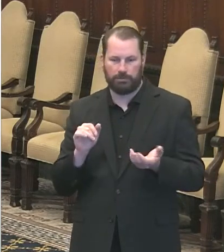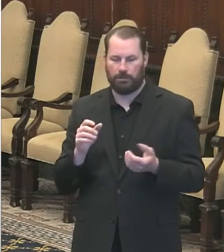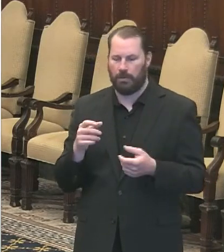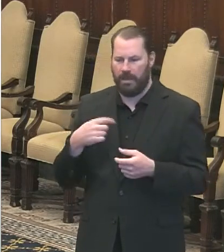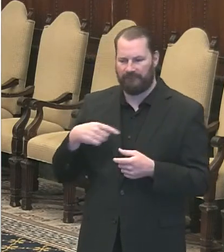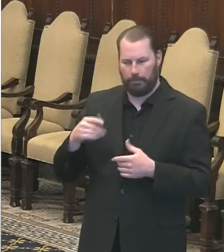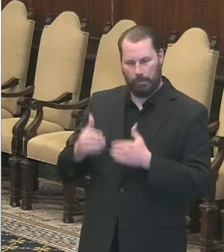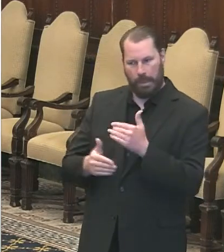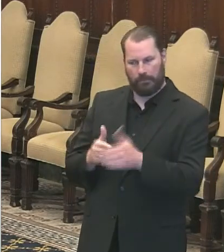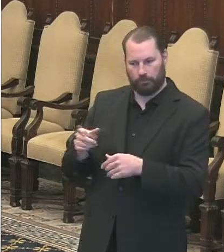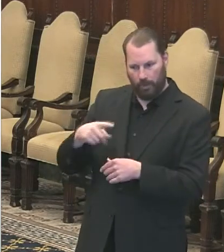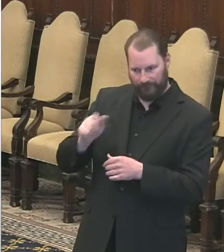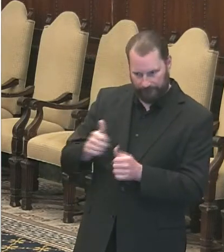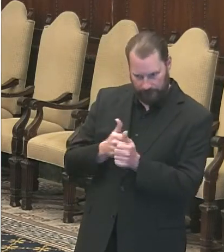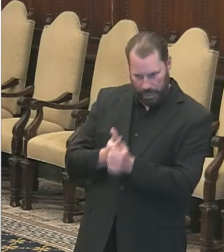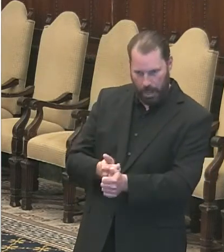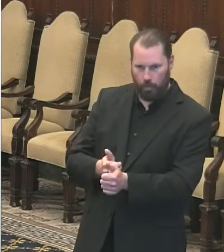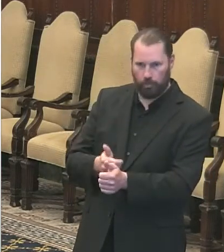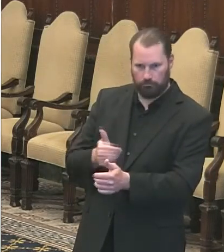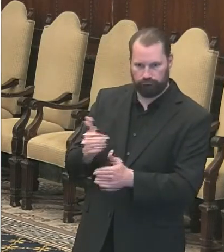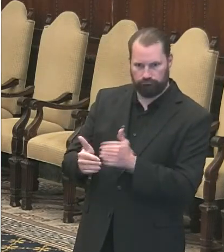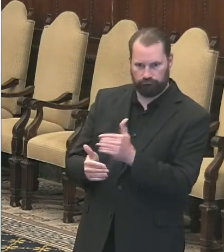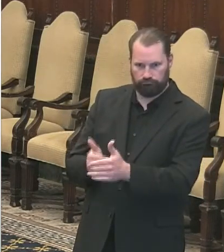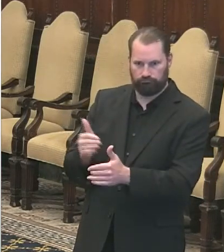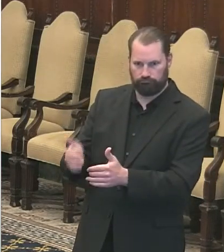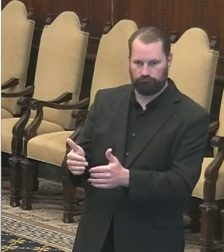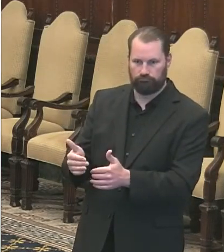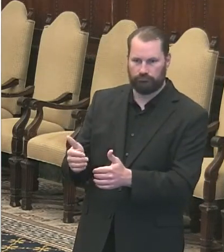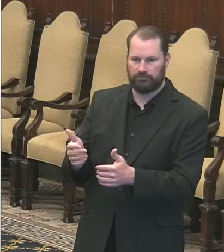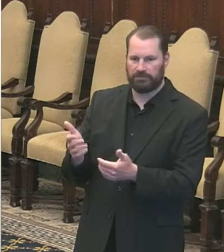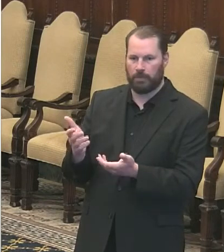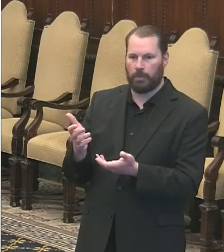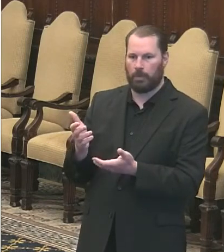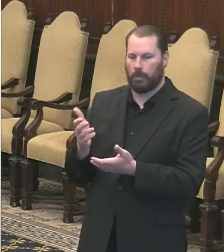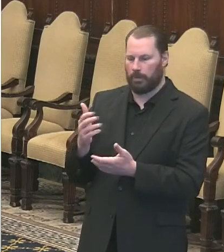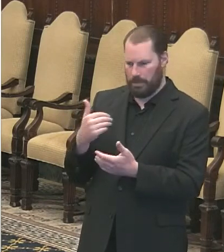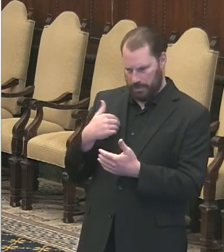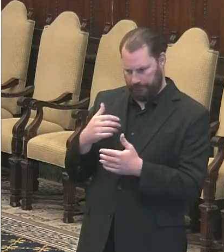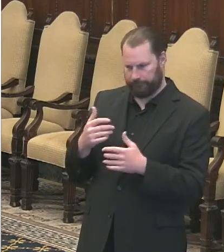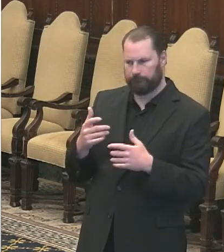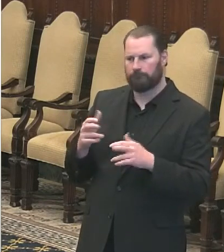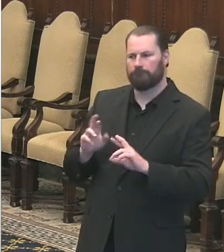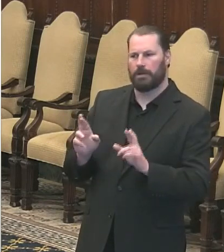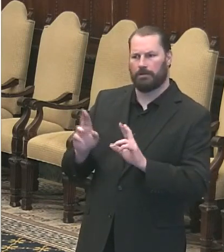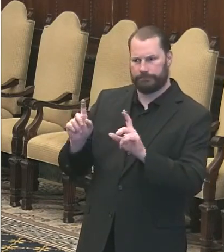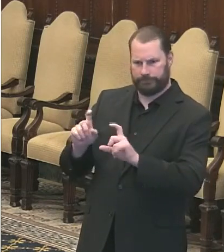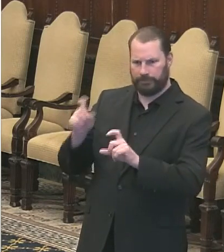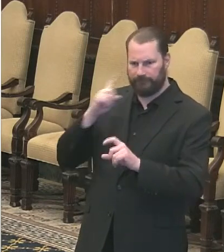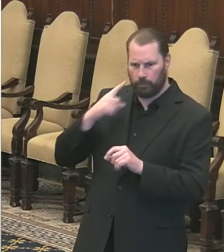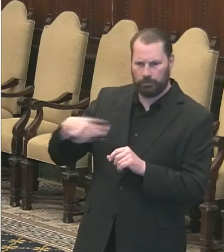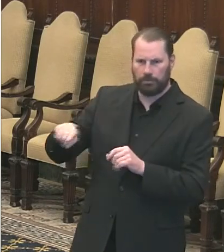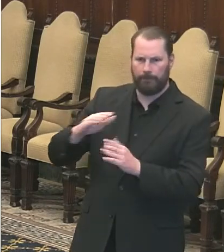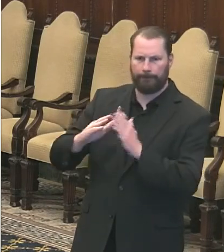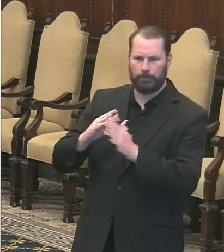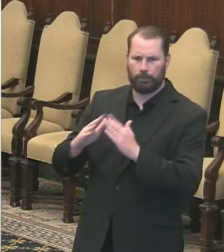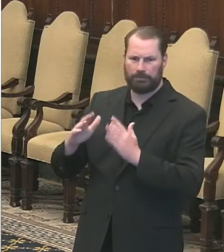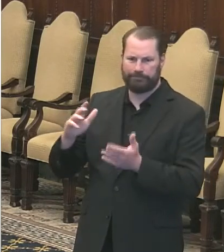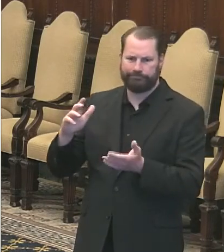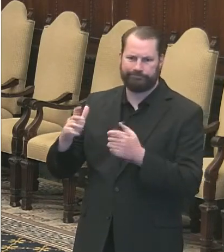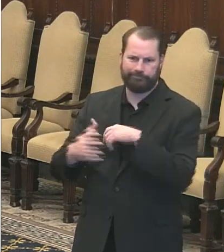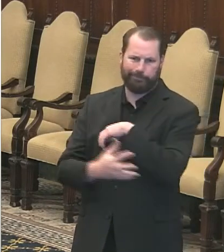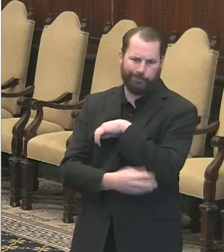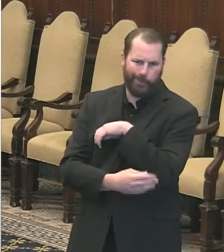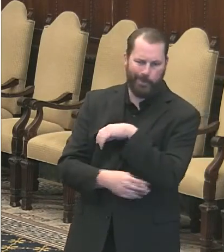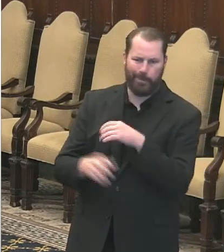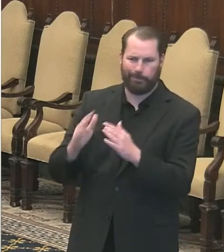believe there may be some additional efforts for community testing, but Brian or Dr. Farley could give you a little more detail. Tom, do you want to